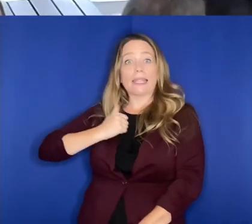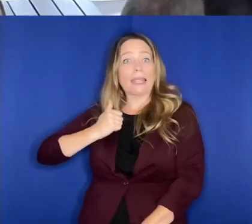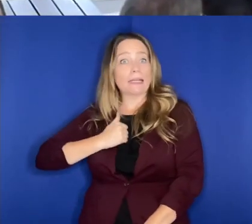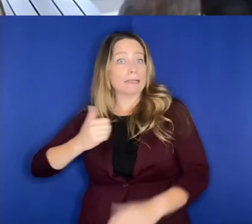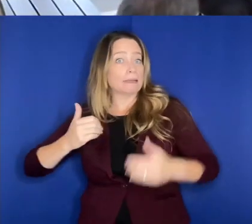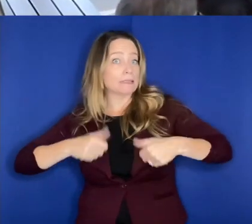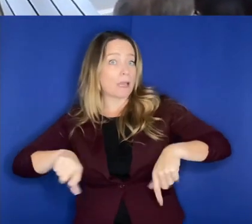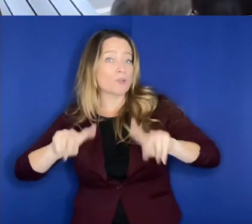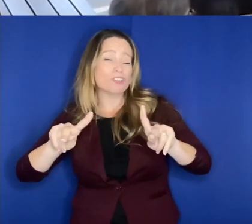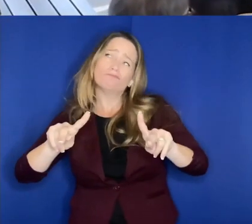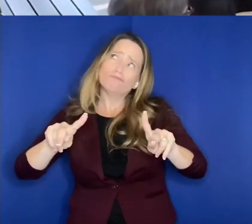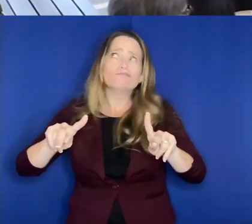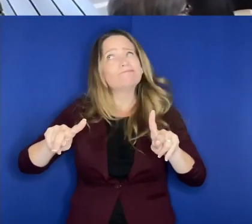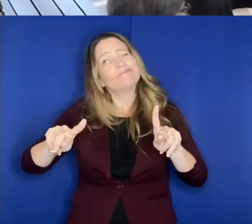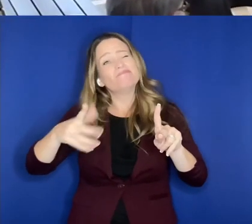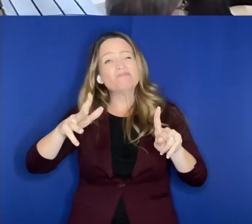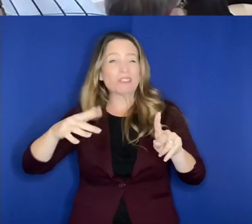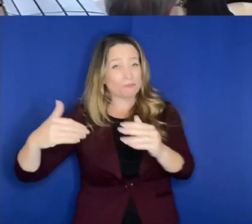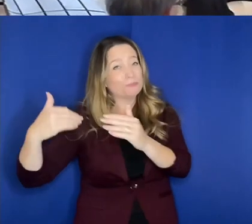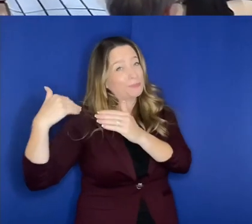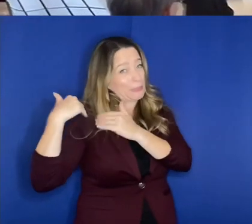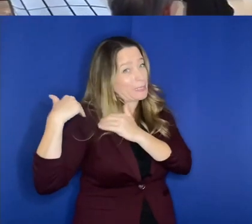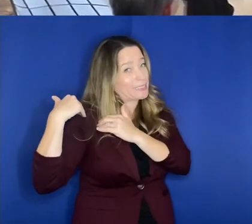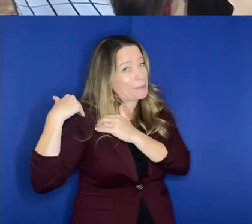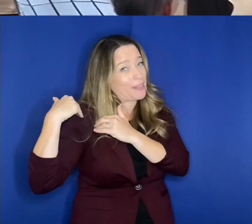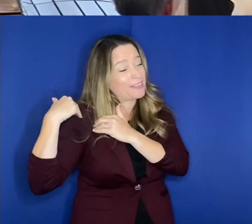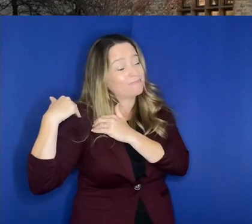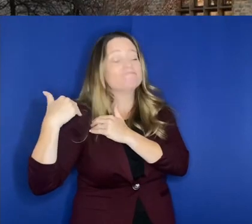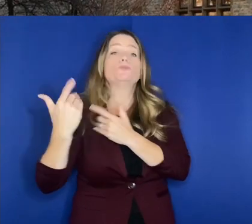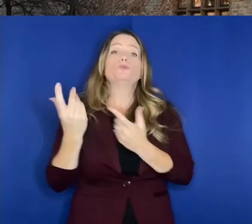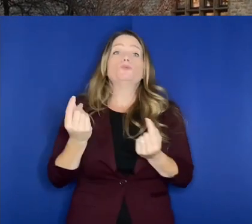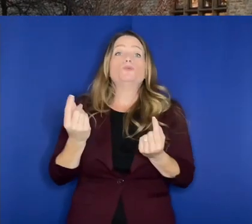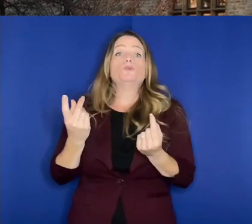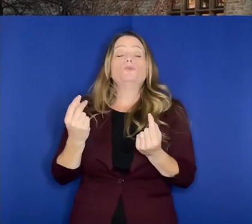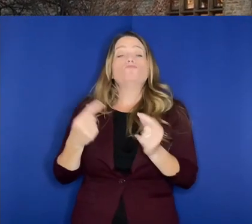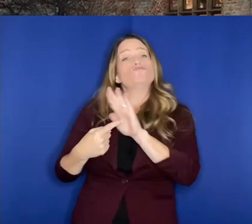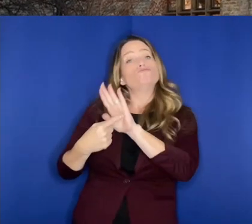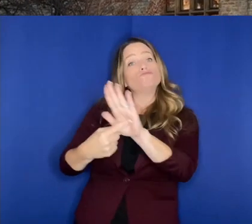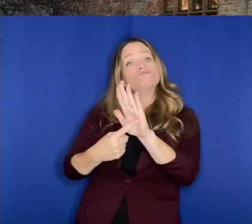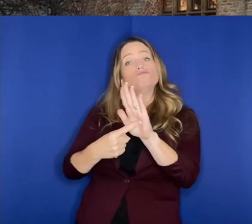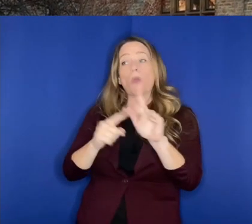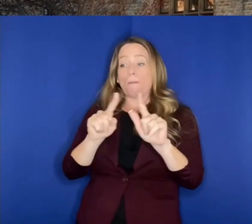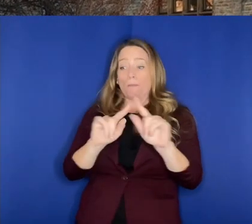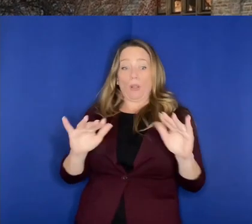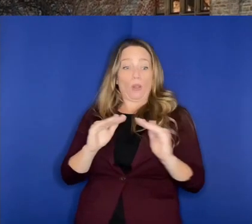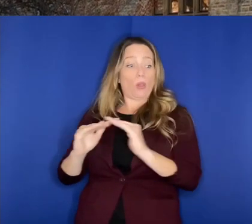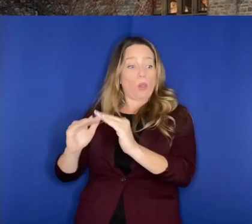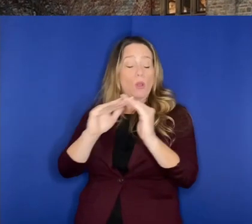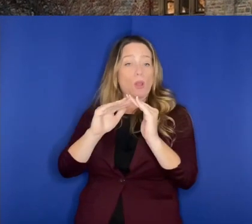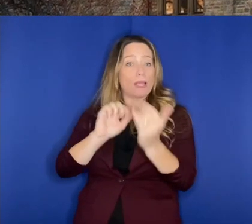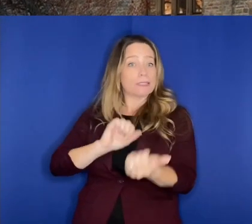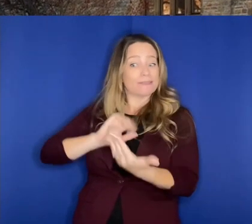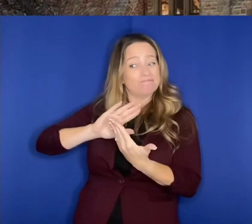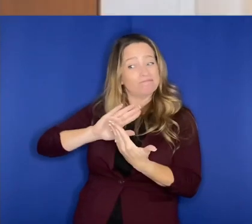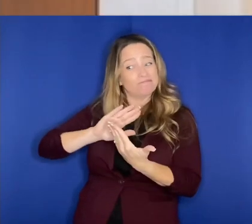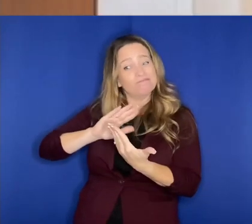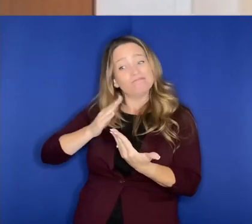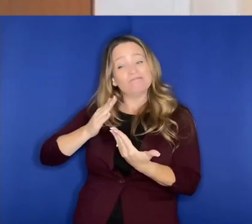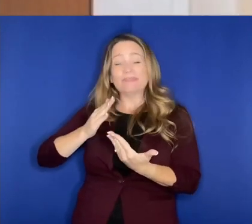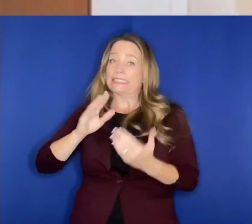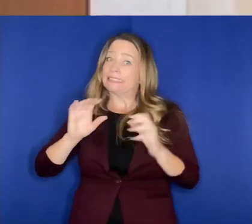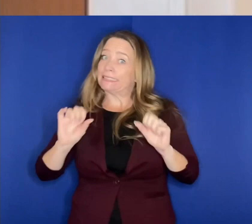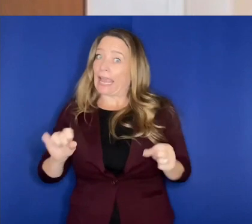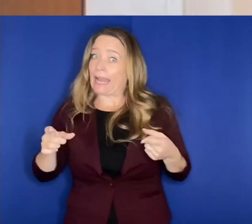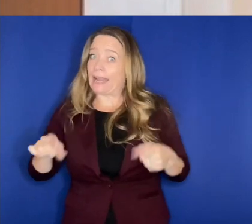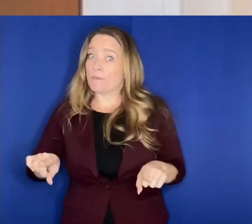Canada has an opportunity, a responsibility perhaps, to demonstrate how pluralism is a viable and perhaps the